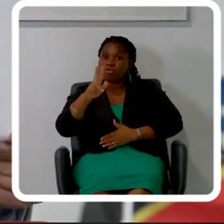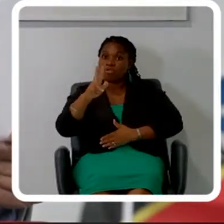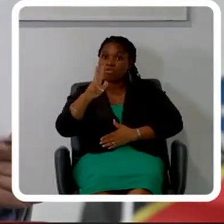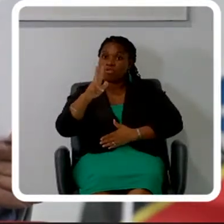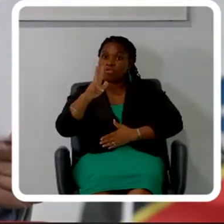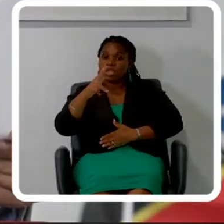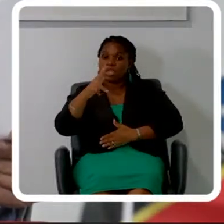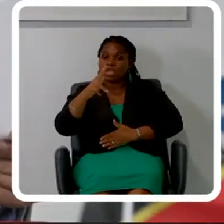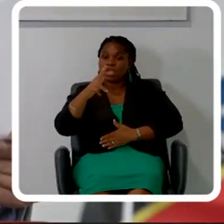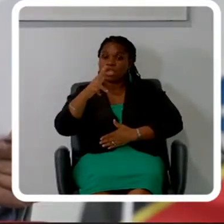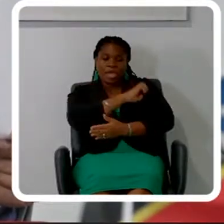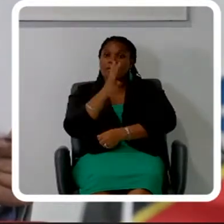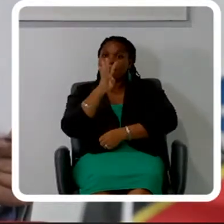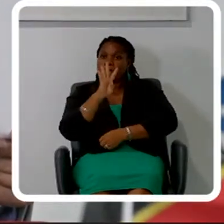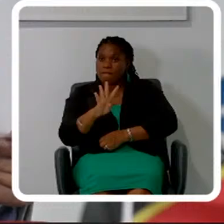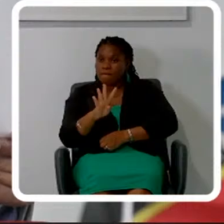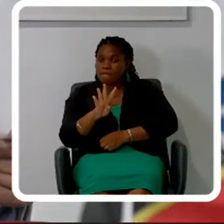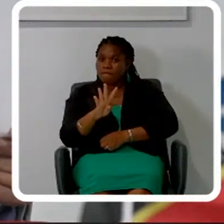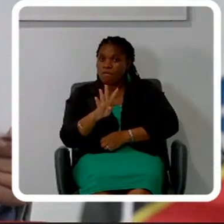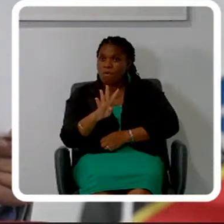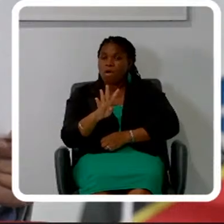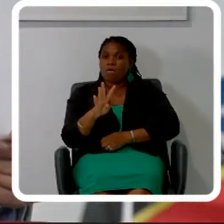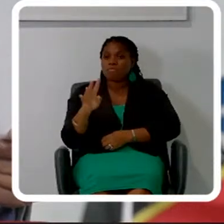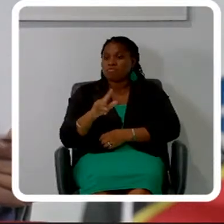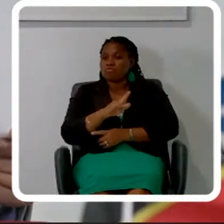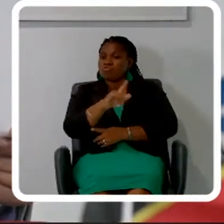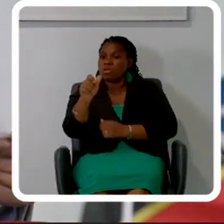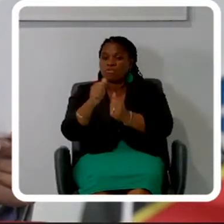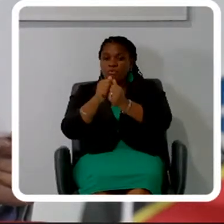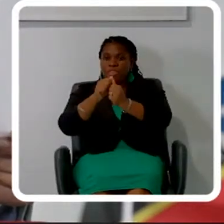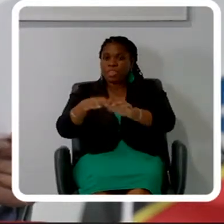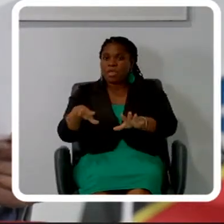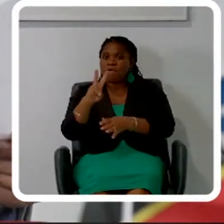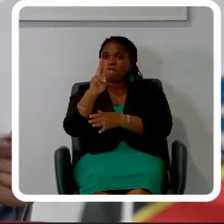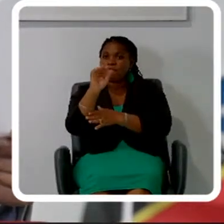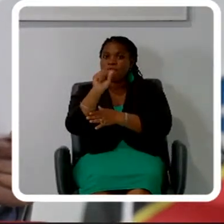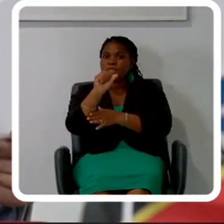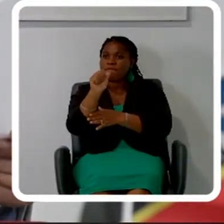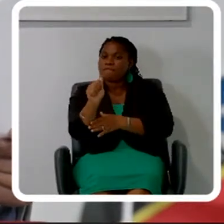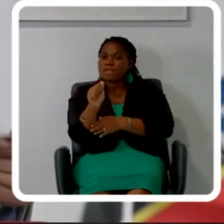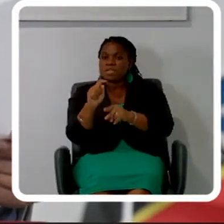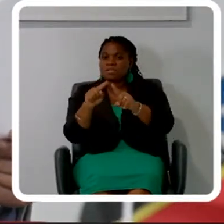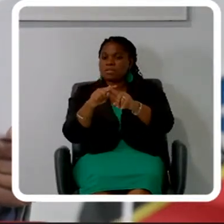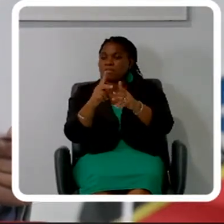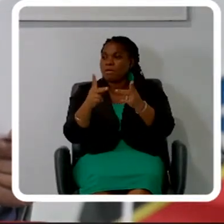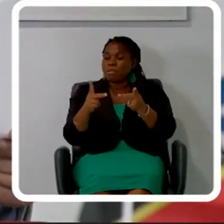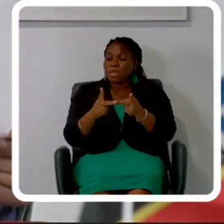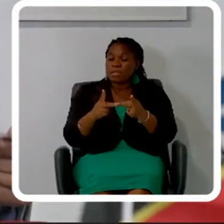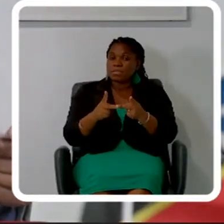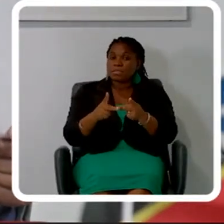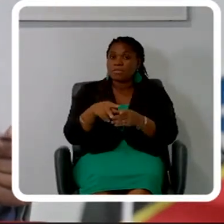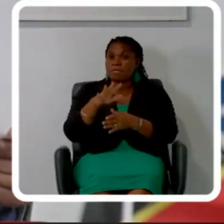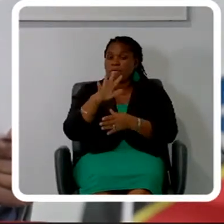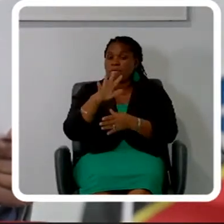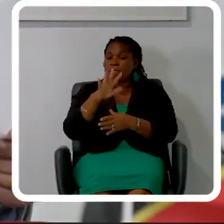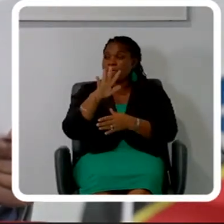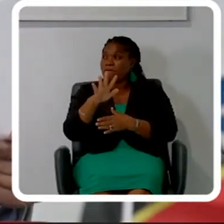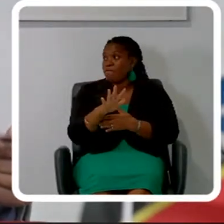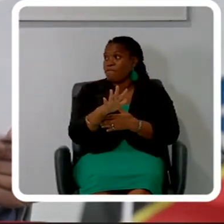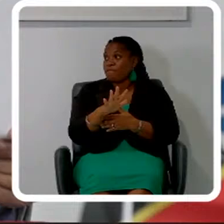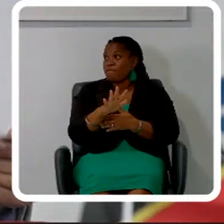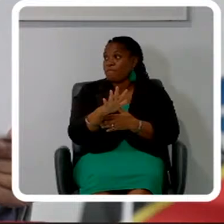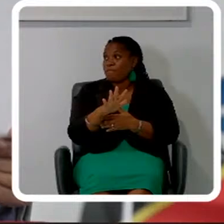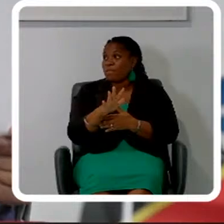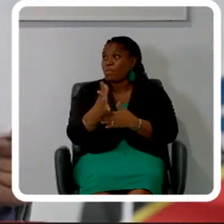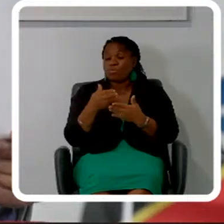4, diplomacy with visa-free access and so forth. And 5, when I say renewable energy, I want to single it out and put it by